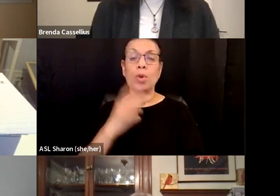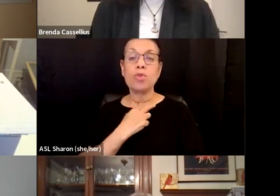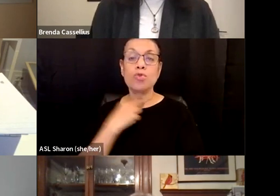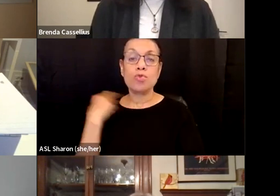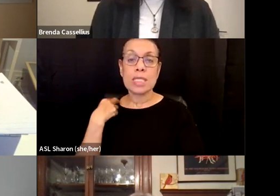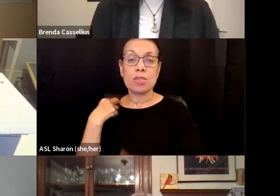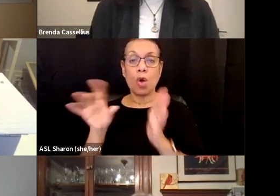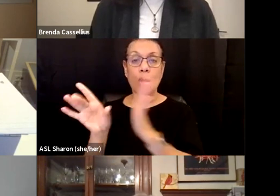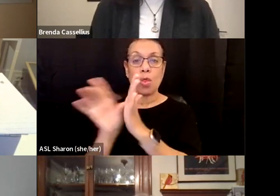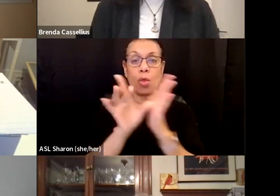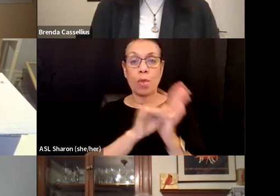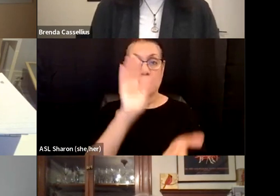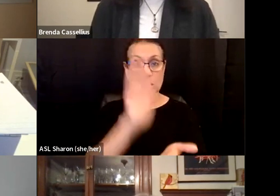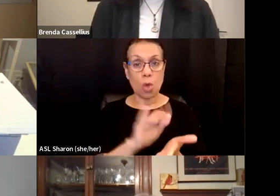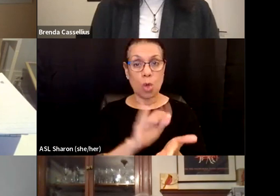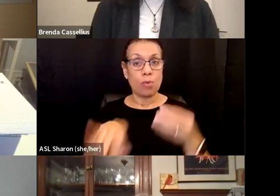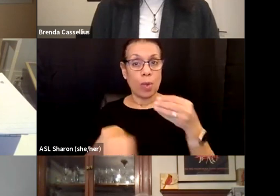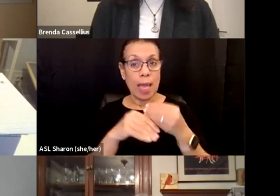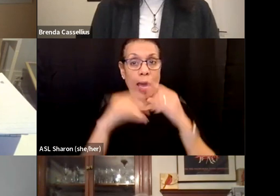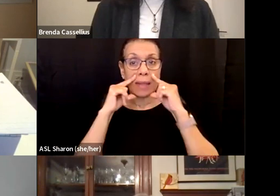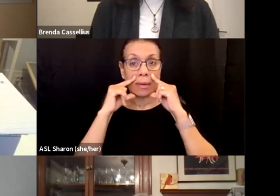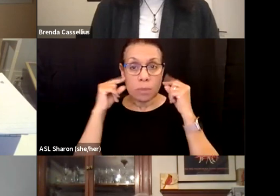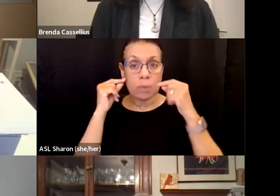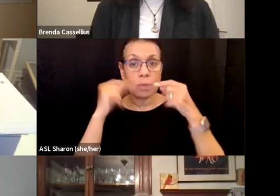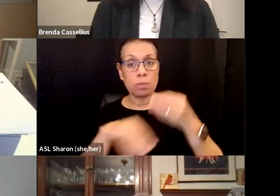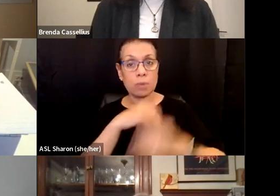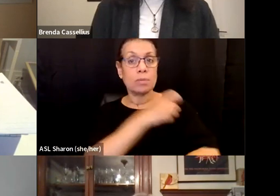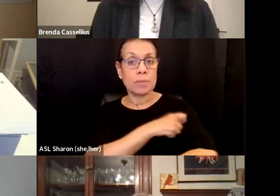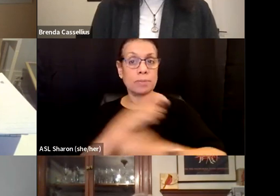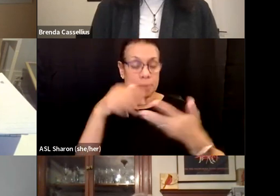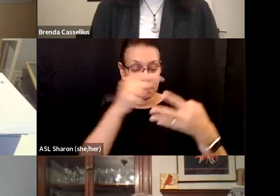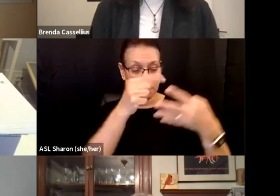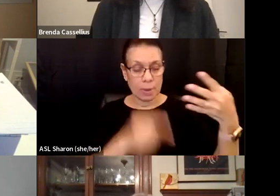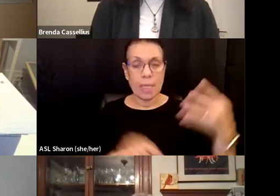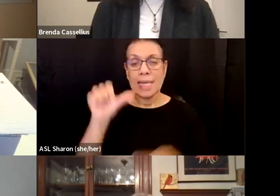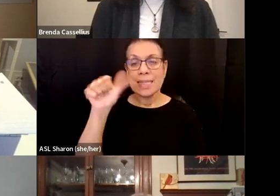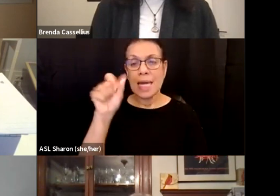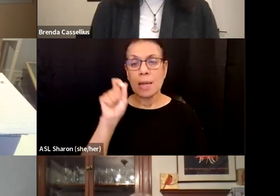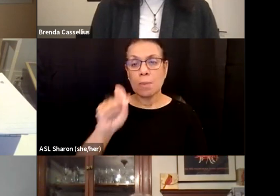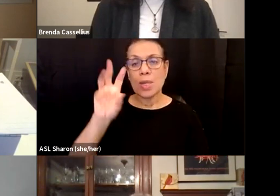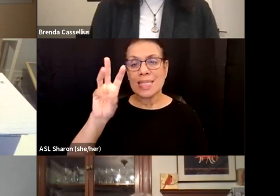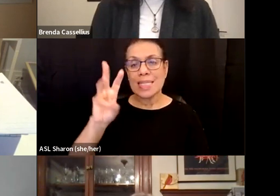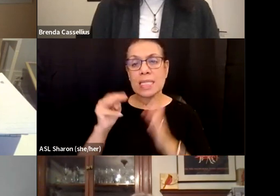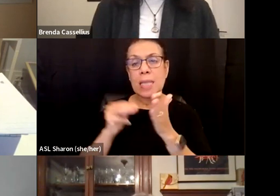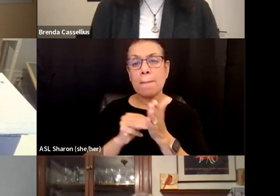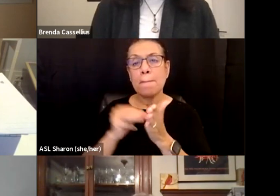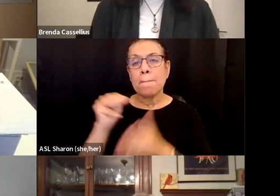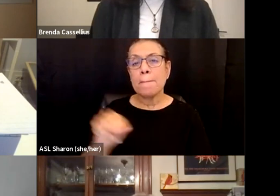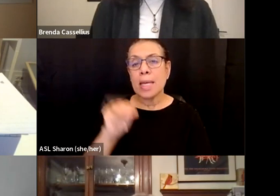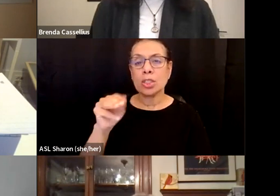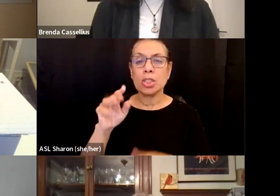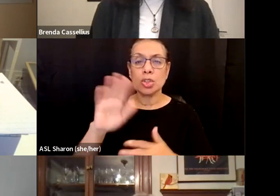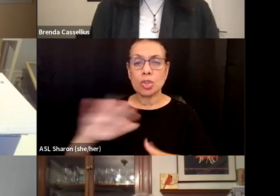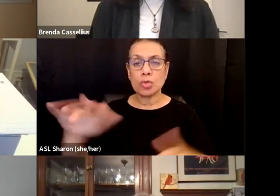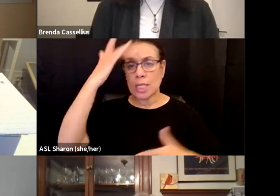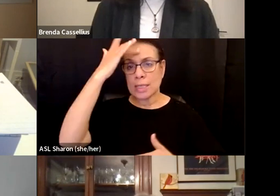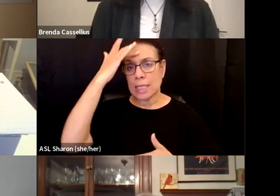transmission is lowered during this pandemic 10.6 million children have gotten coveted in the u.s 2 million of them in the